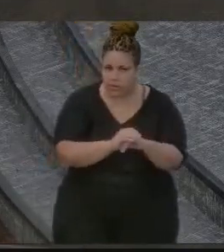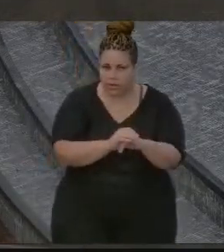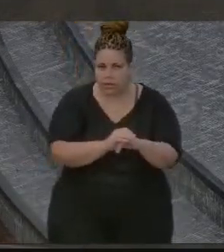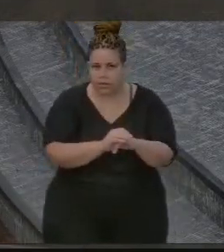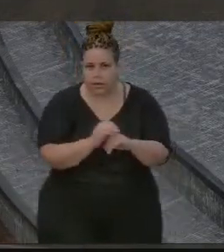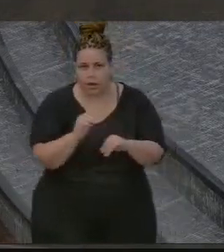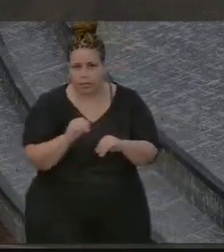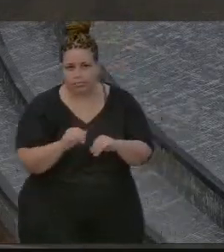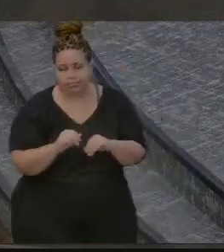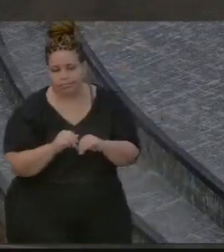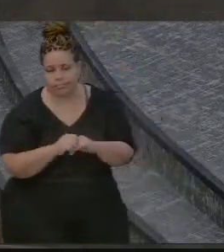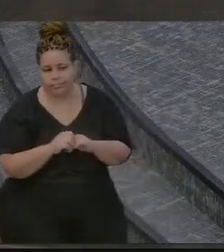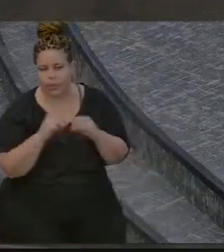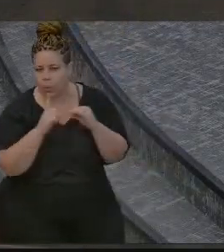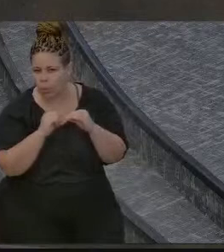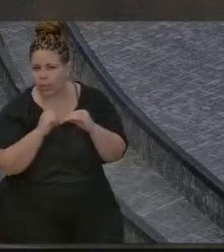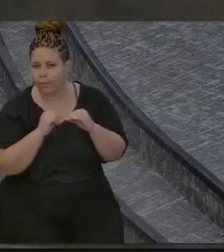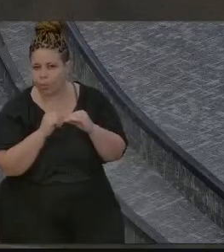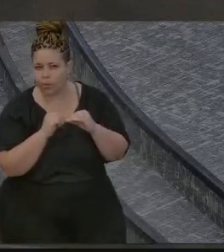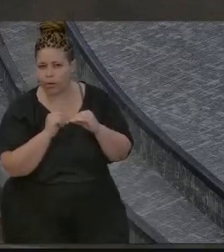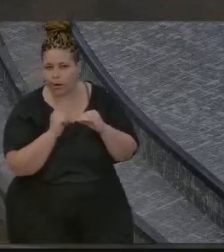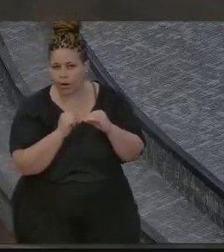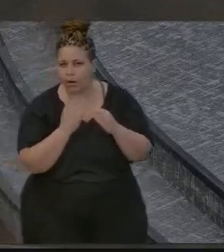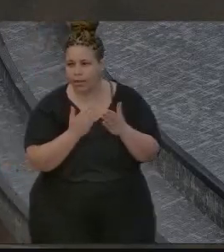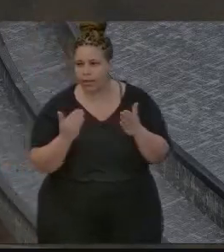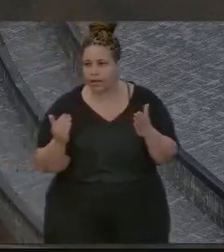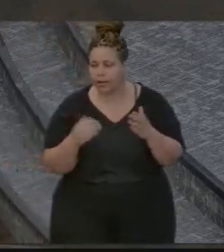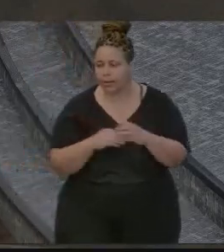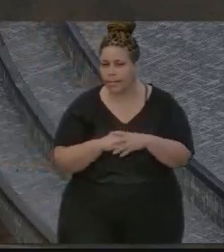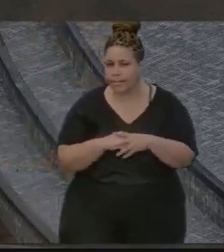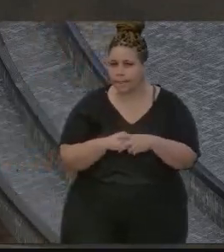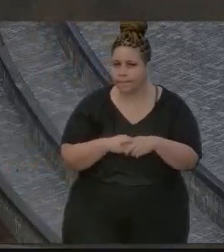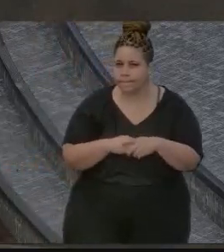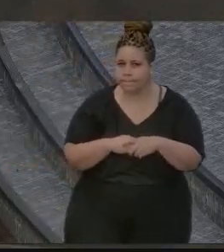And there was one more thing. Let's see here.